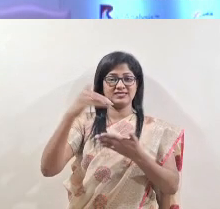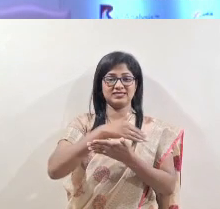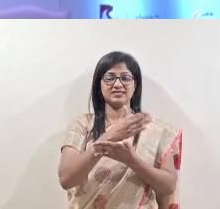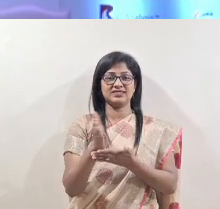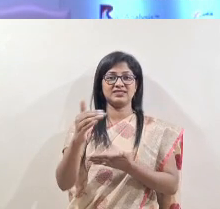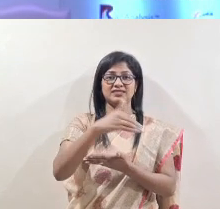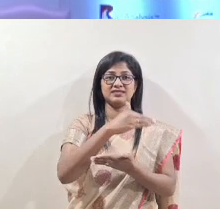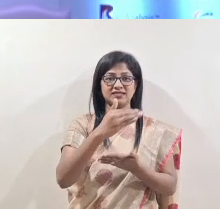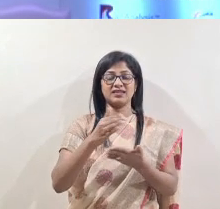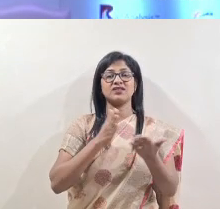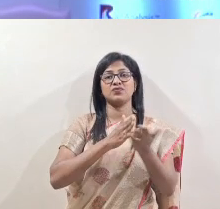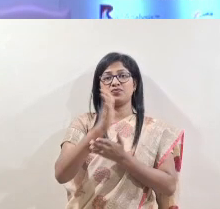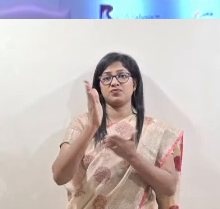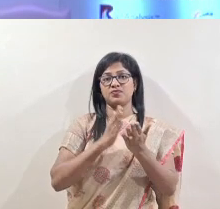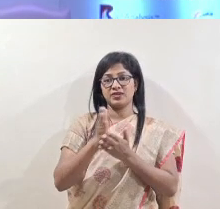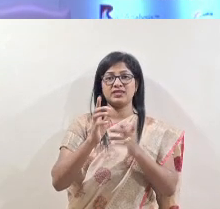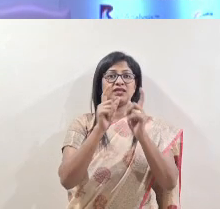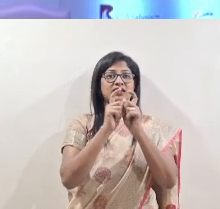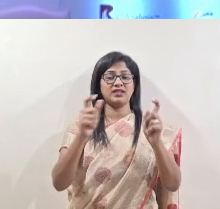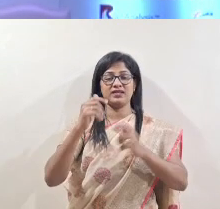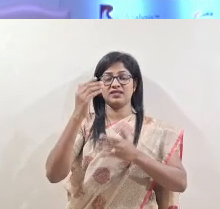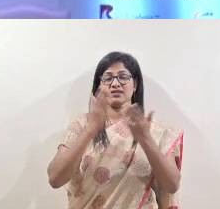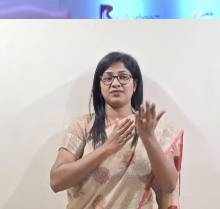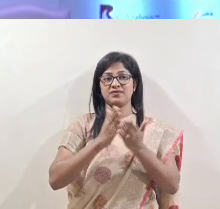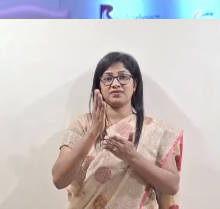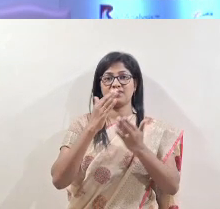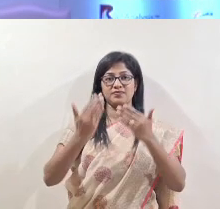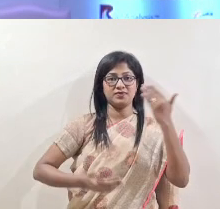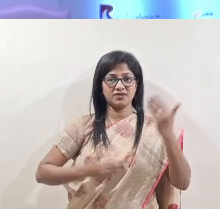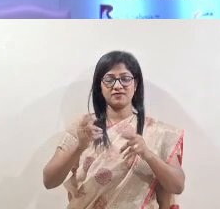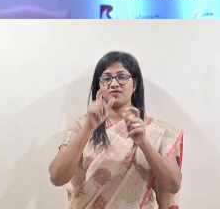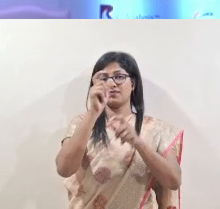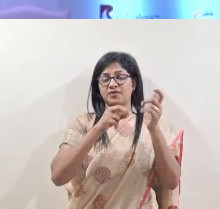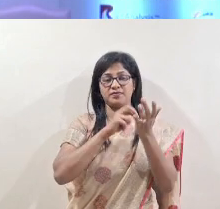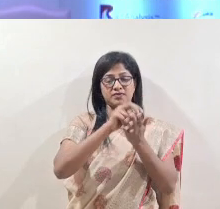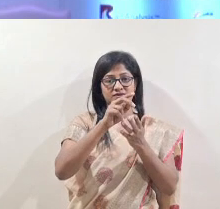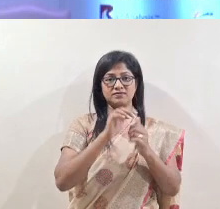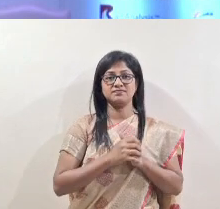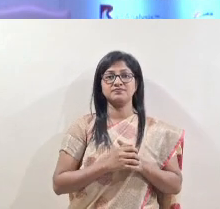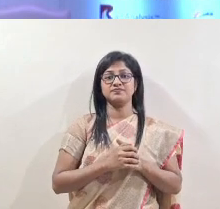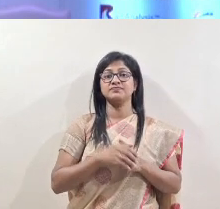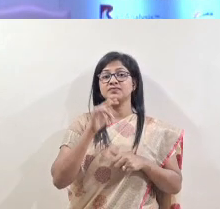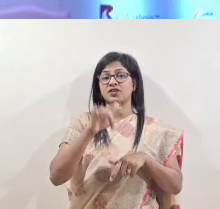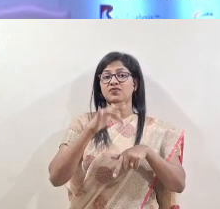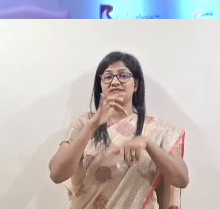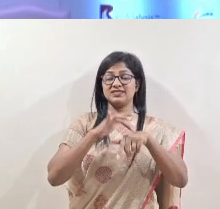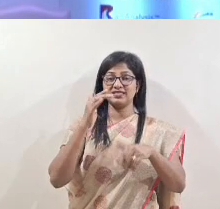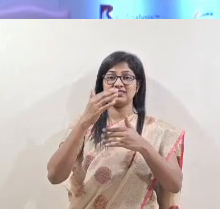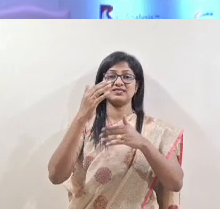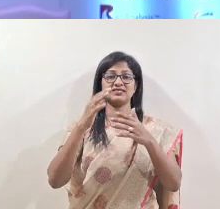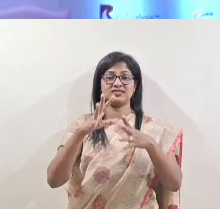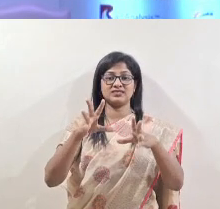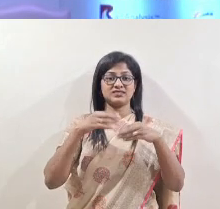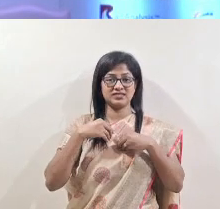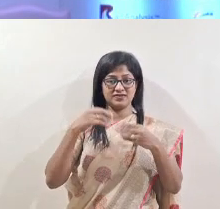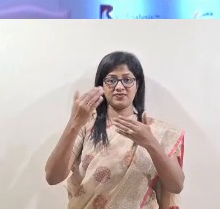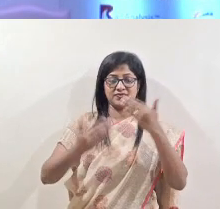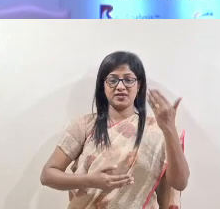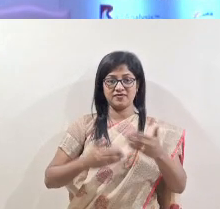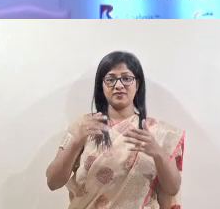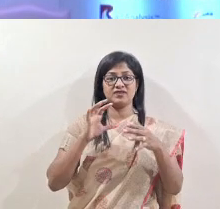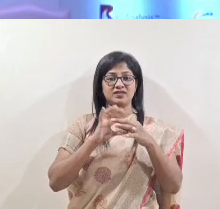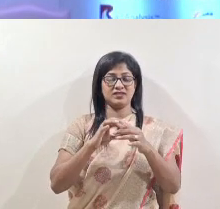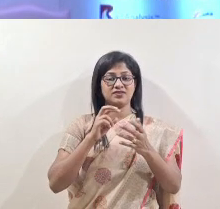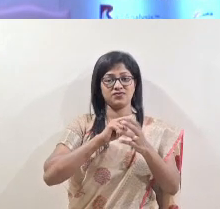pedestrians. Coming to the risk-taking behavior while crossing. So to explore these risk-taking behavior,